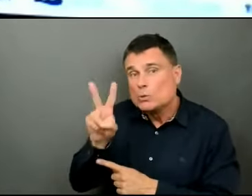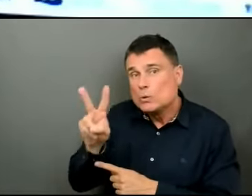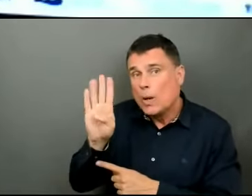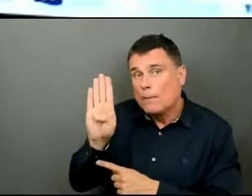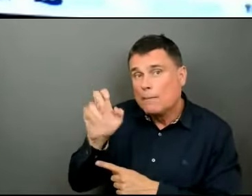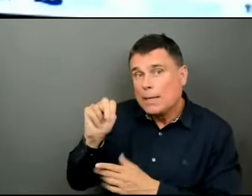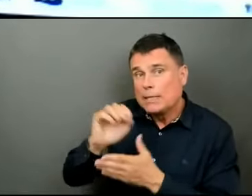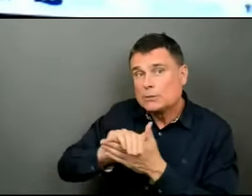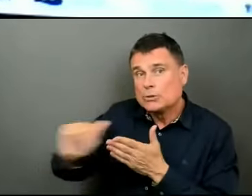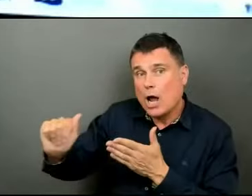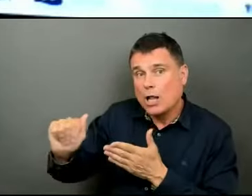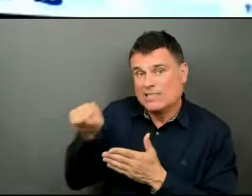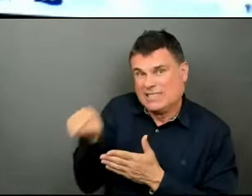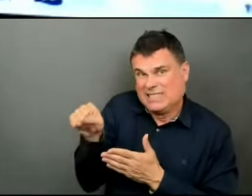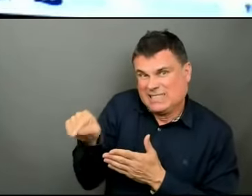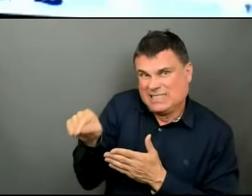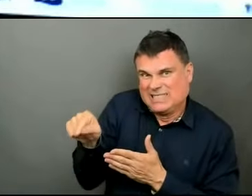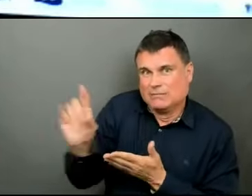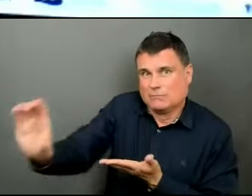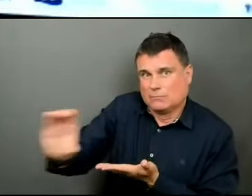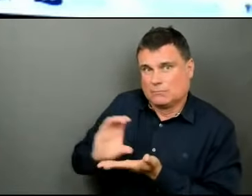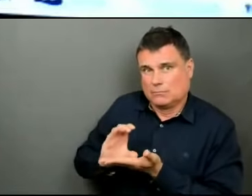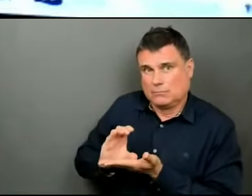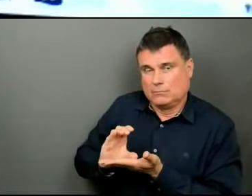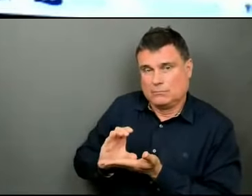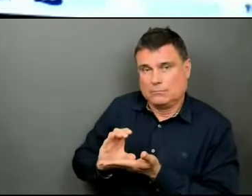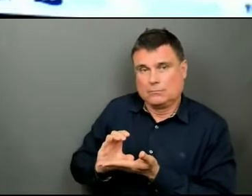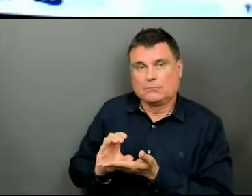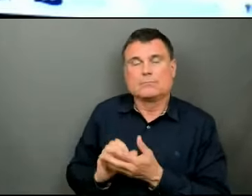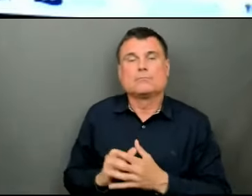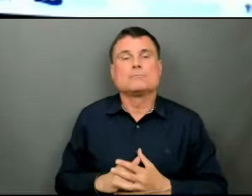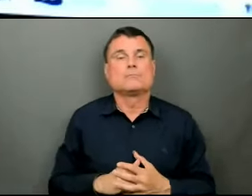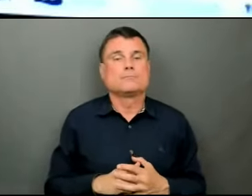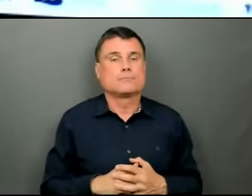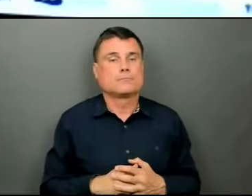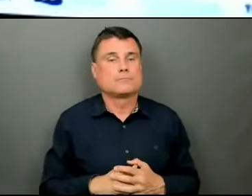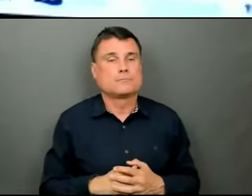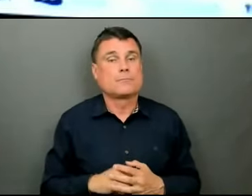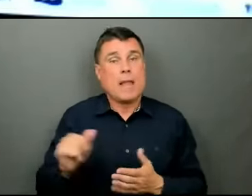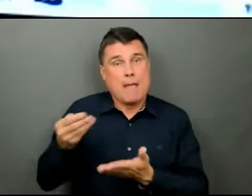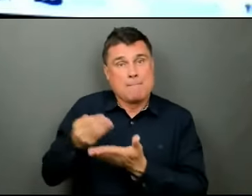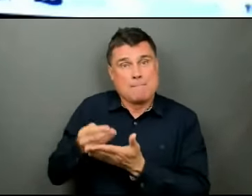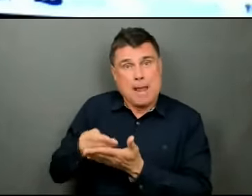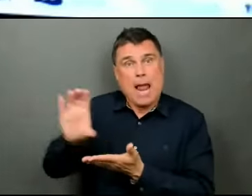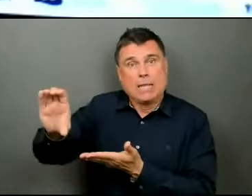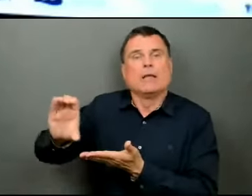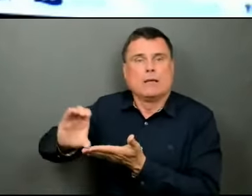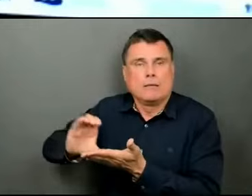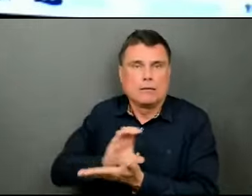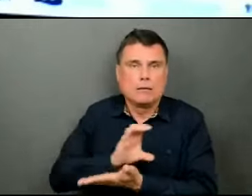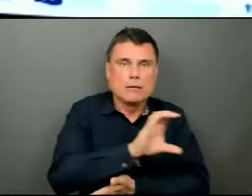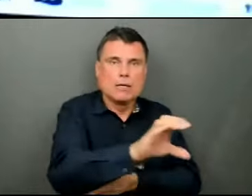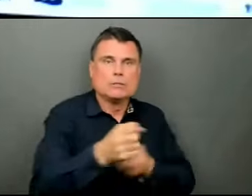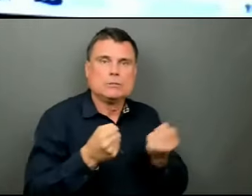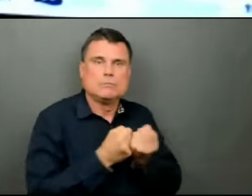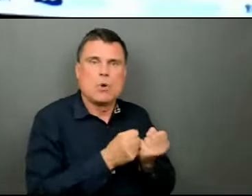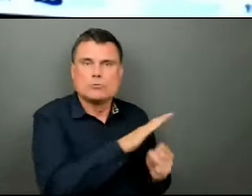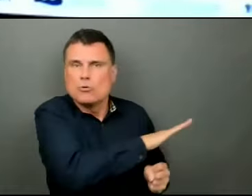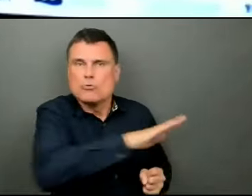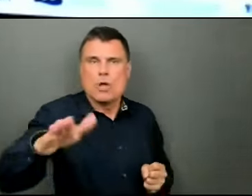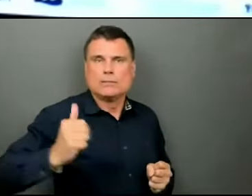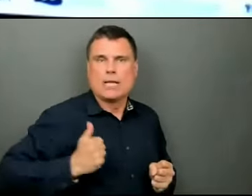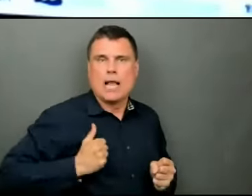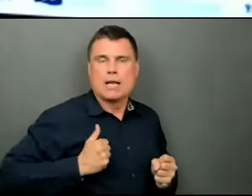know that that is something that makes a big difference in communities across the country. But